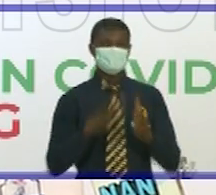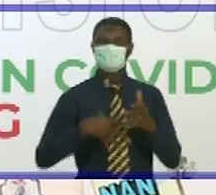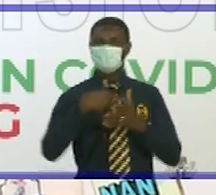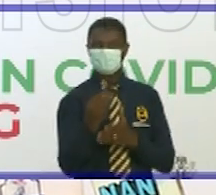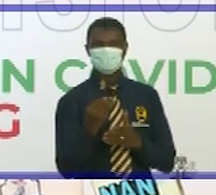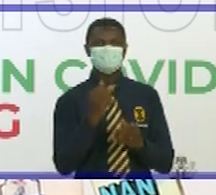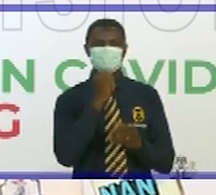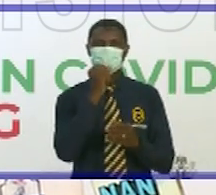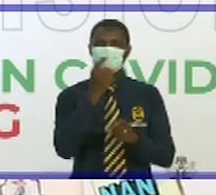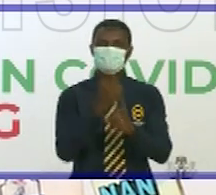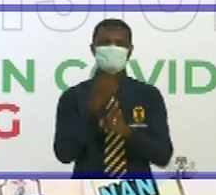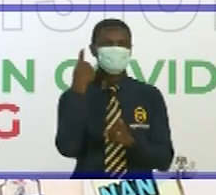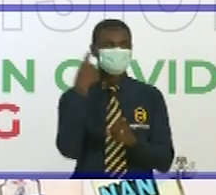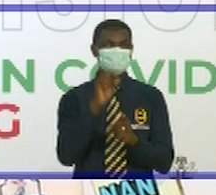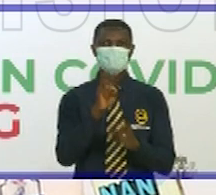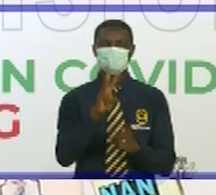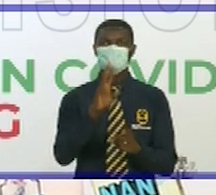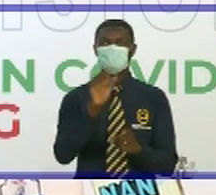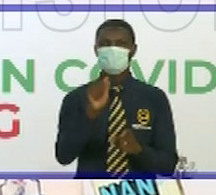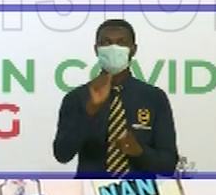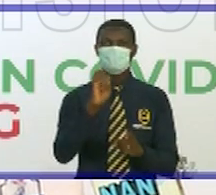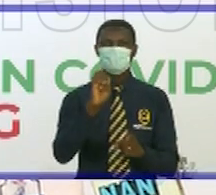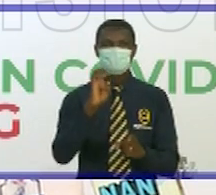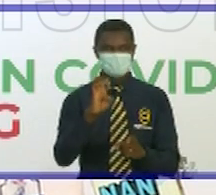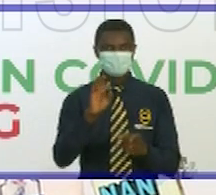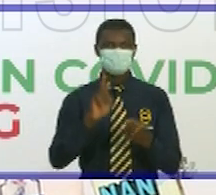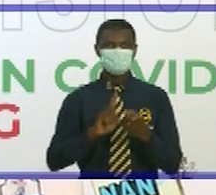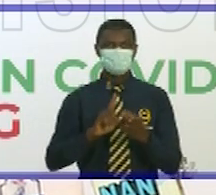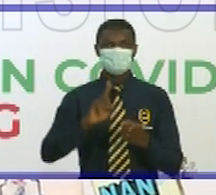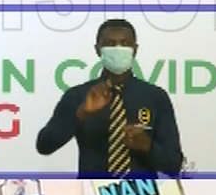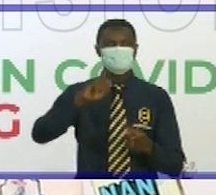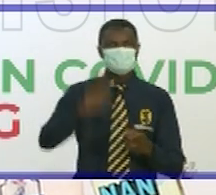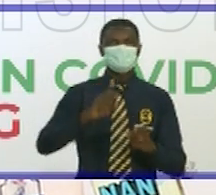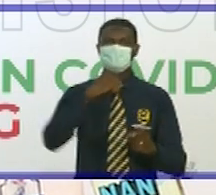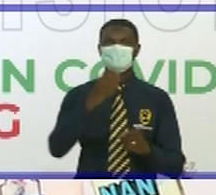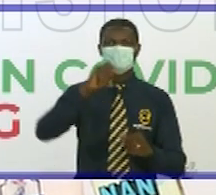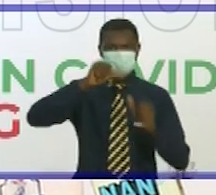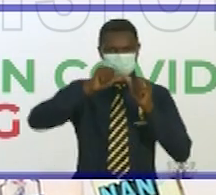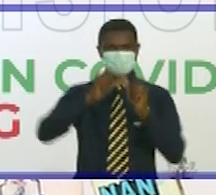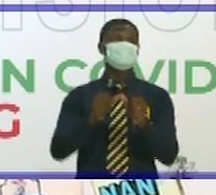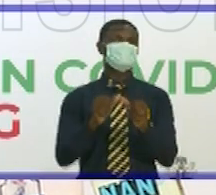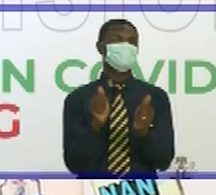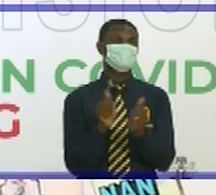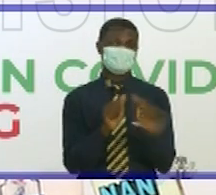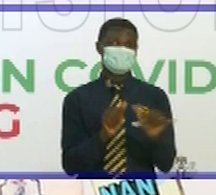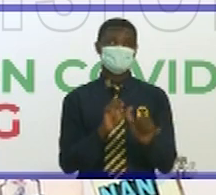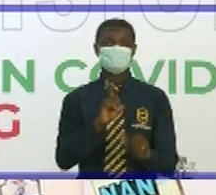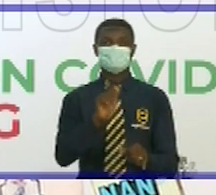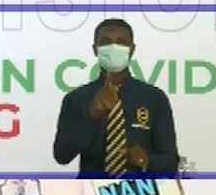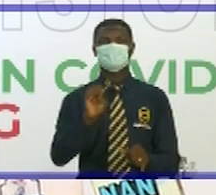proper for WAEC to then continue to insist on those dates. Therefore, we have requested that